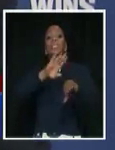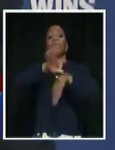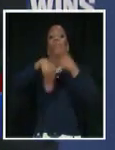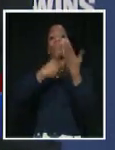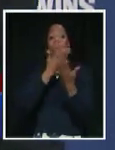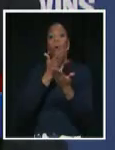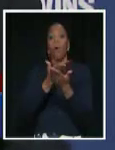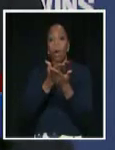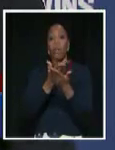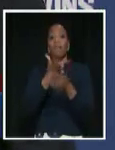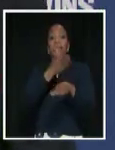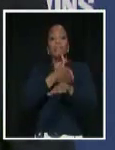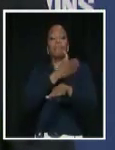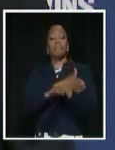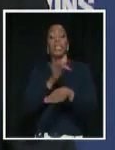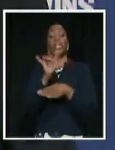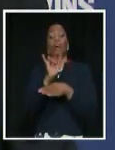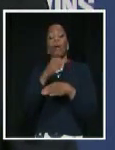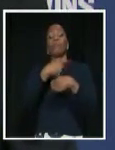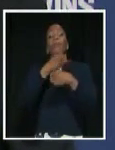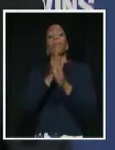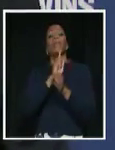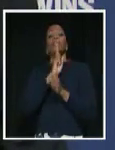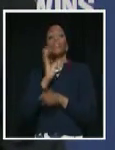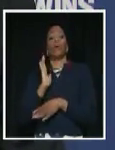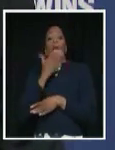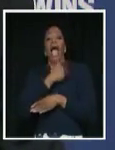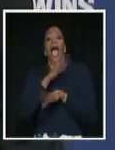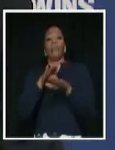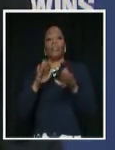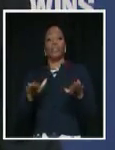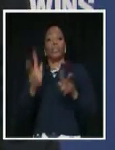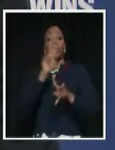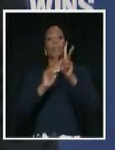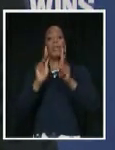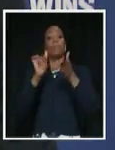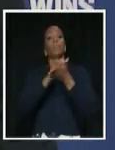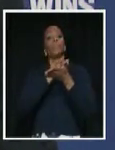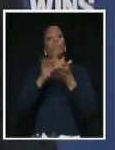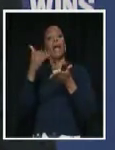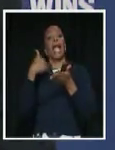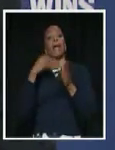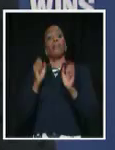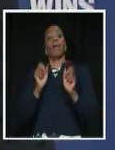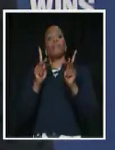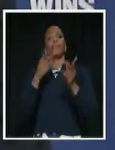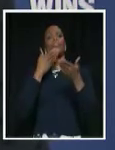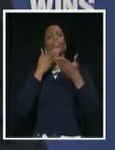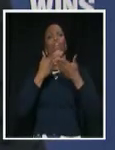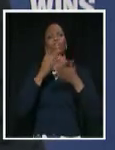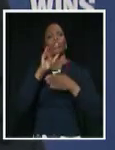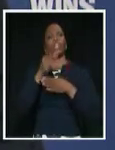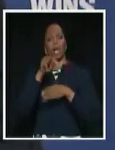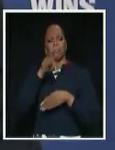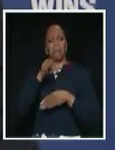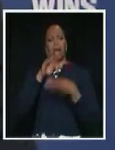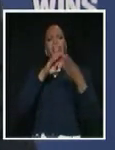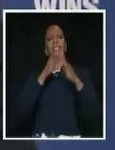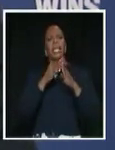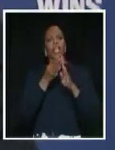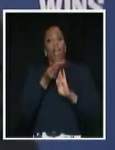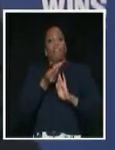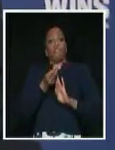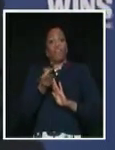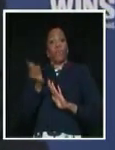system. And we need to make sure that our children, as well as everyone in New York, has an opportunity for a good job in this city. You know, a few